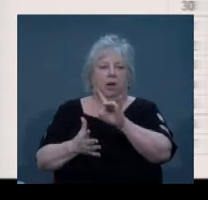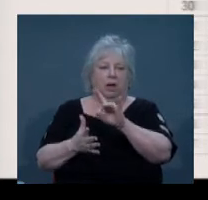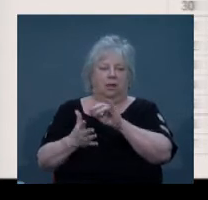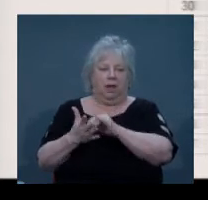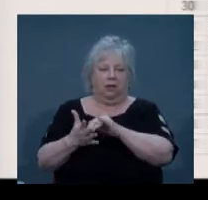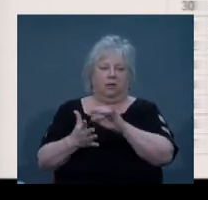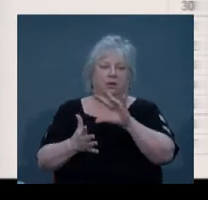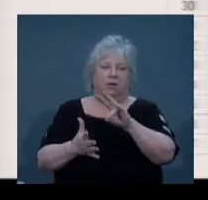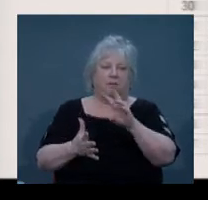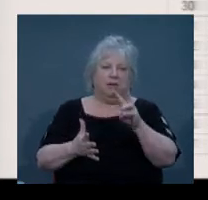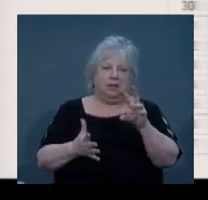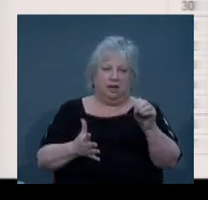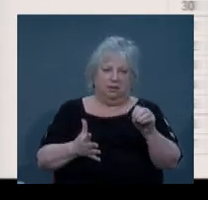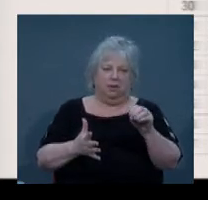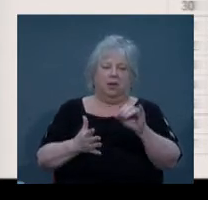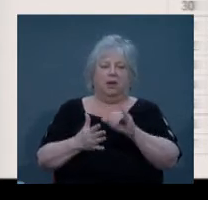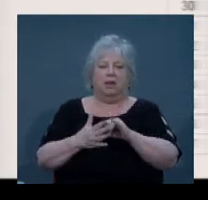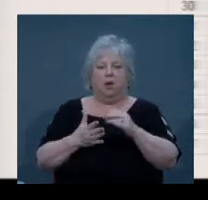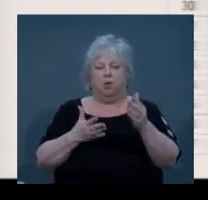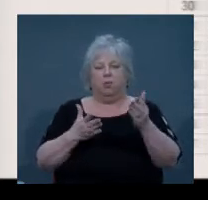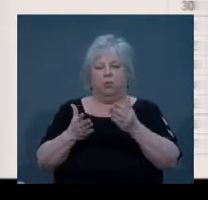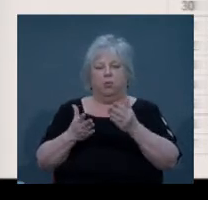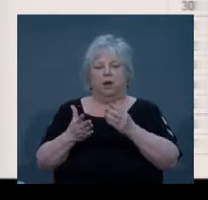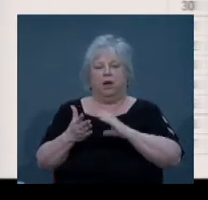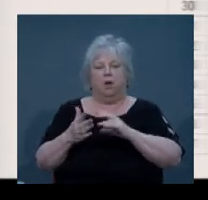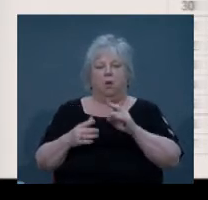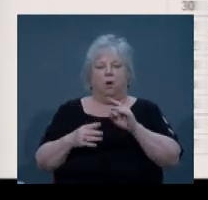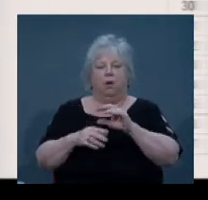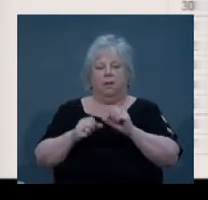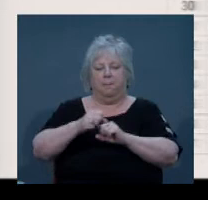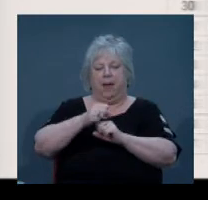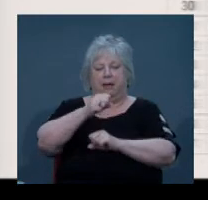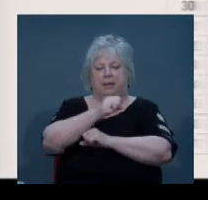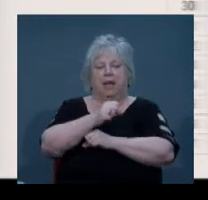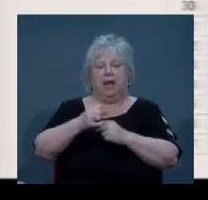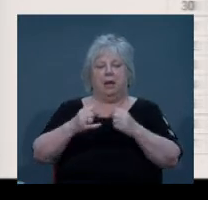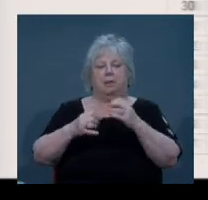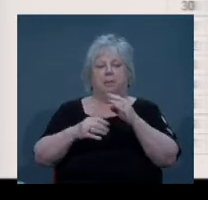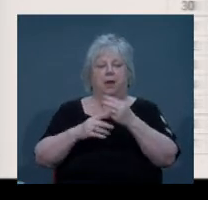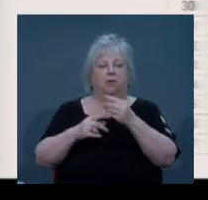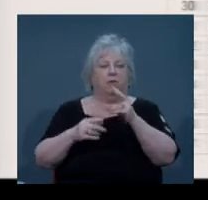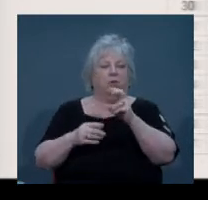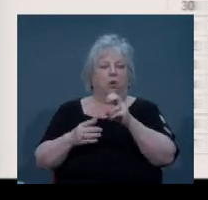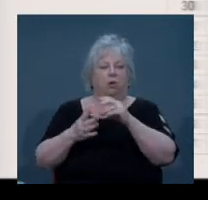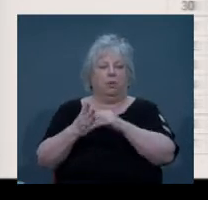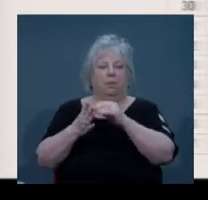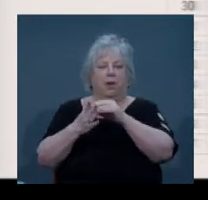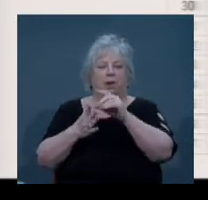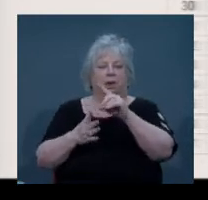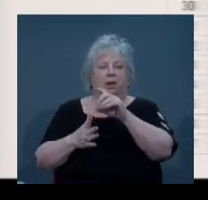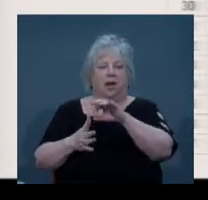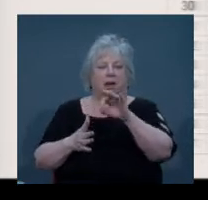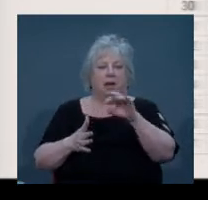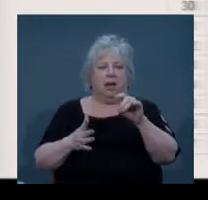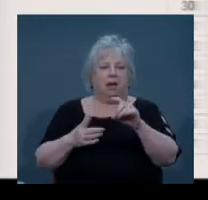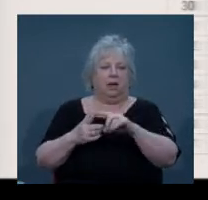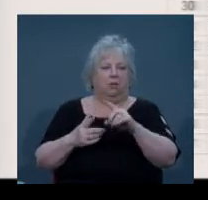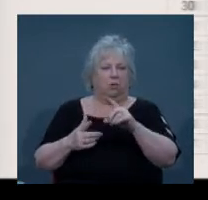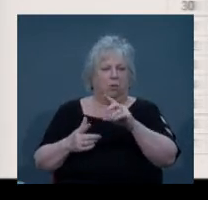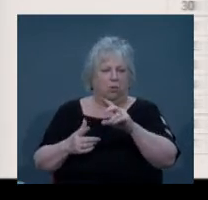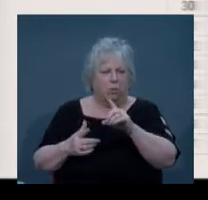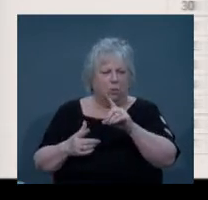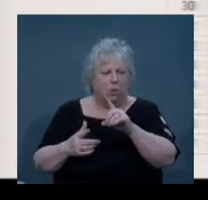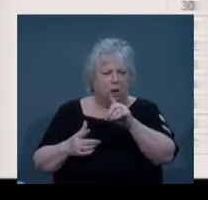$3,238,760, which would bring our baseline budget from $200,990,000 to